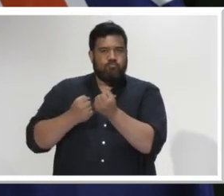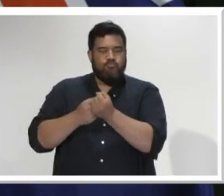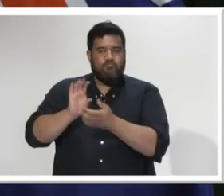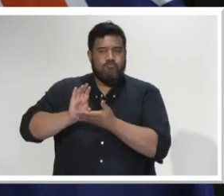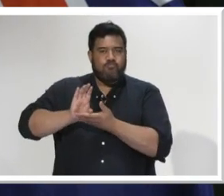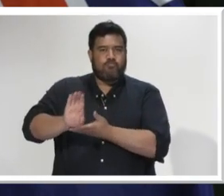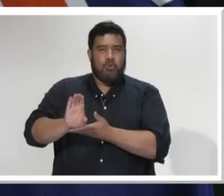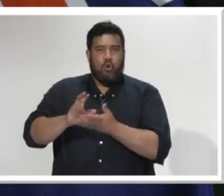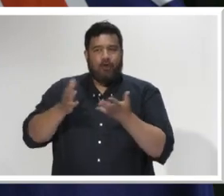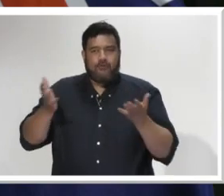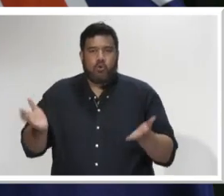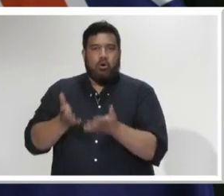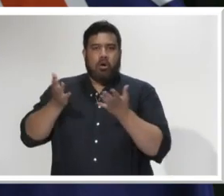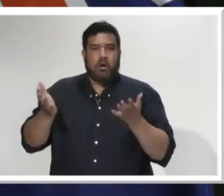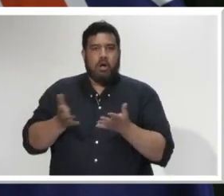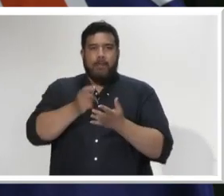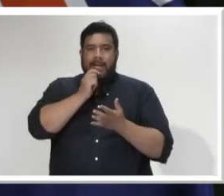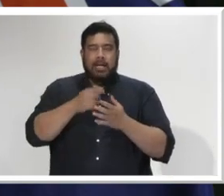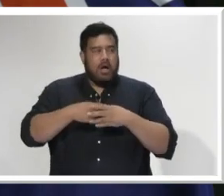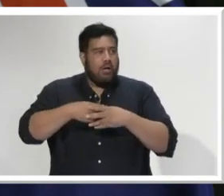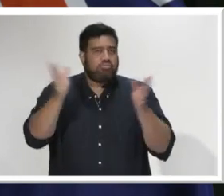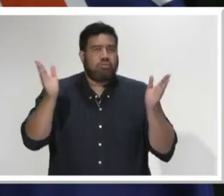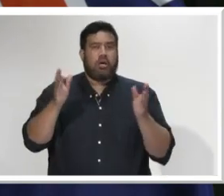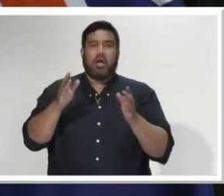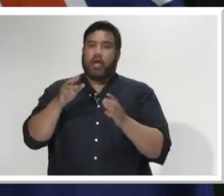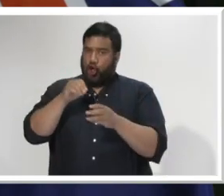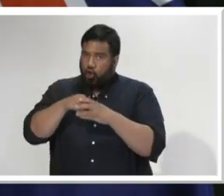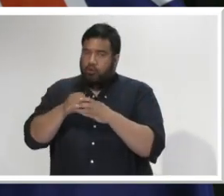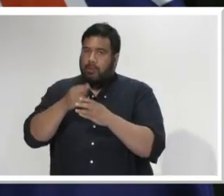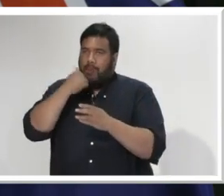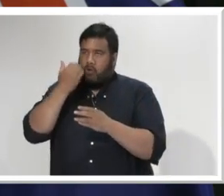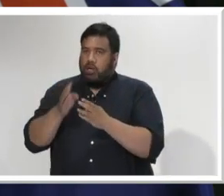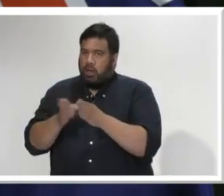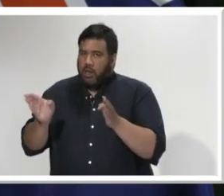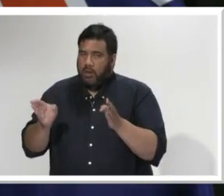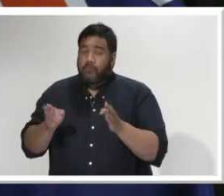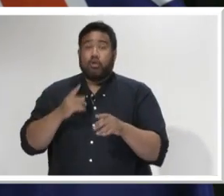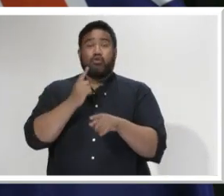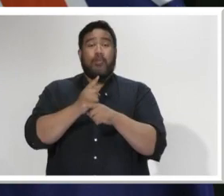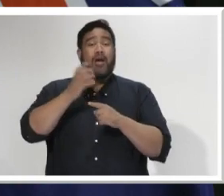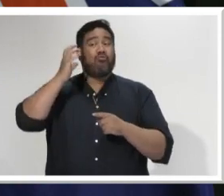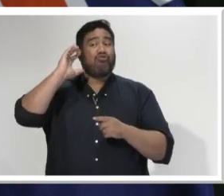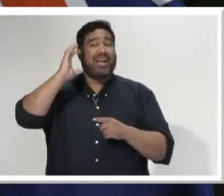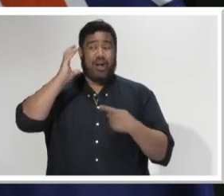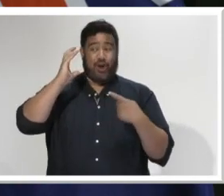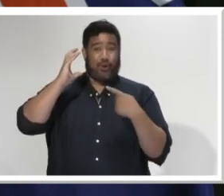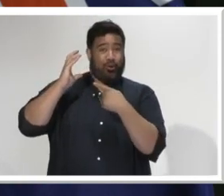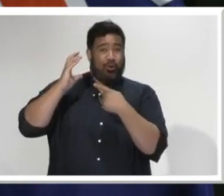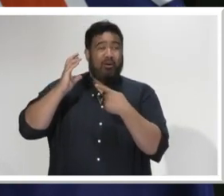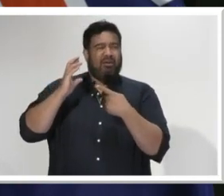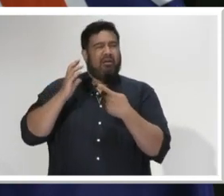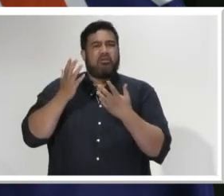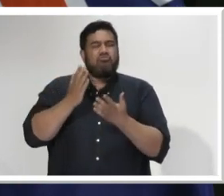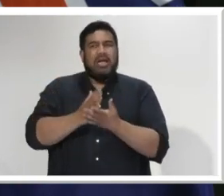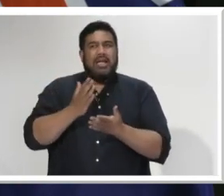of journalism and the support of Māori media. Radio generally hasn't found itself necessarily in some